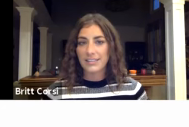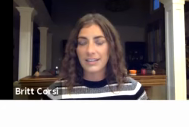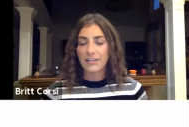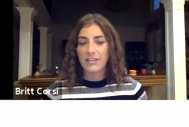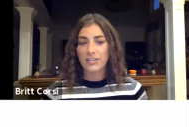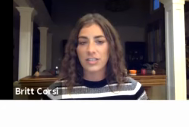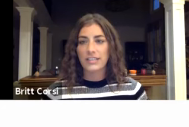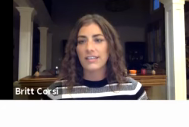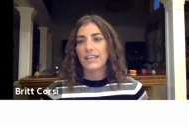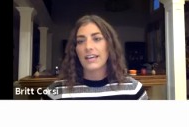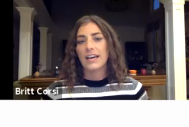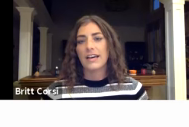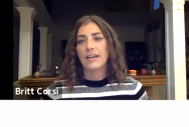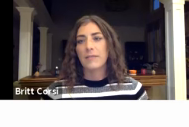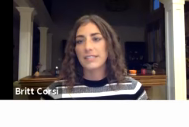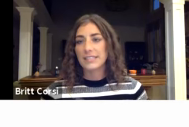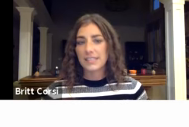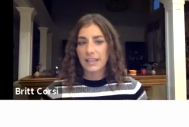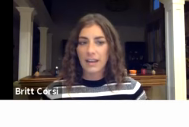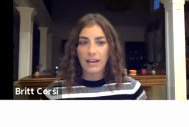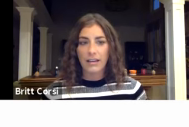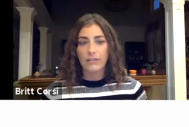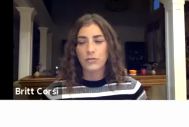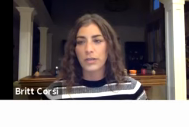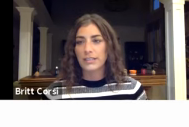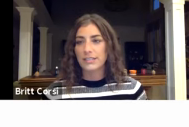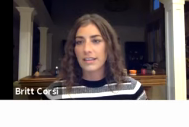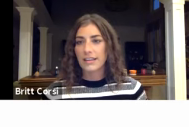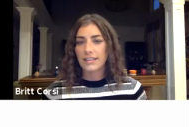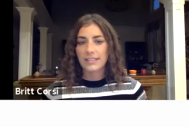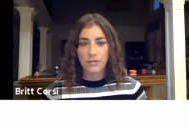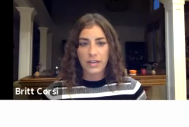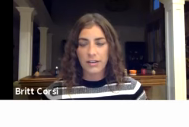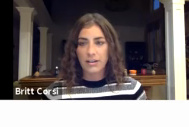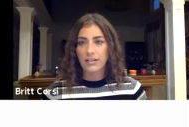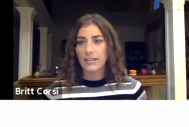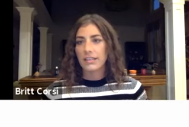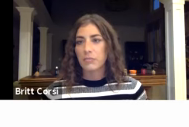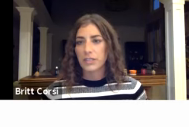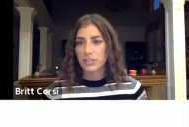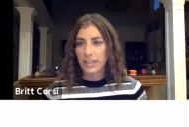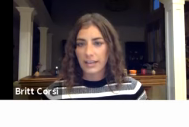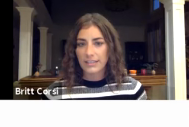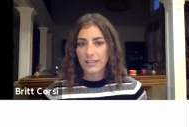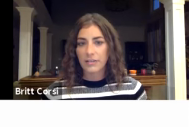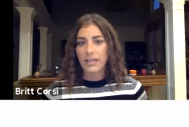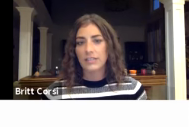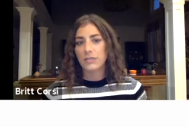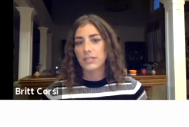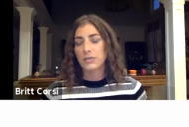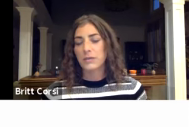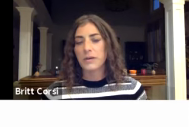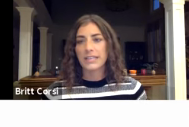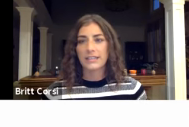exploring NASA technology. Since then, I've joined an accelerator, pitched at